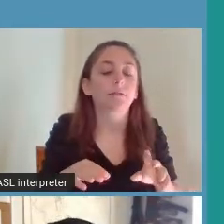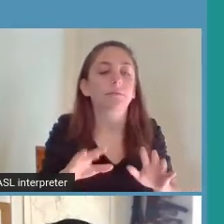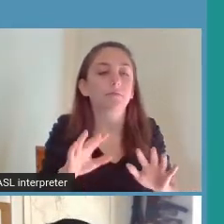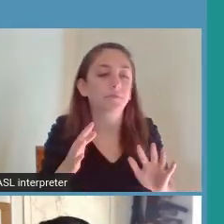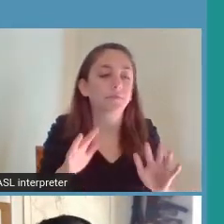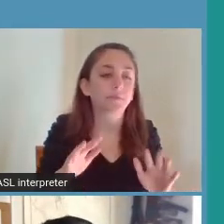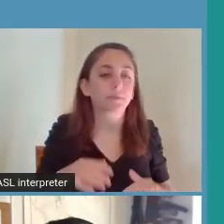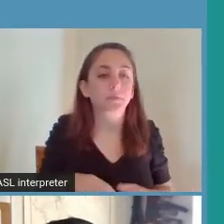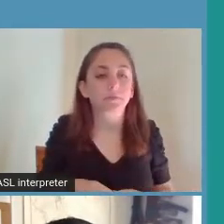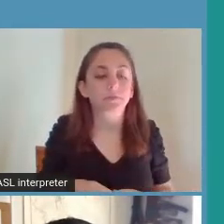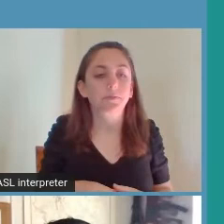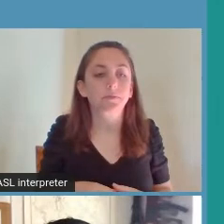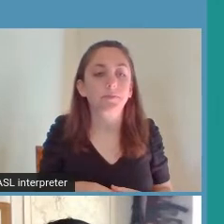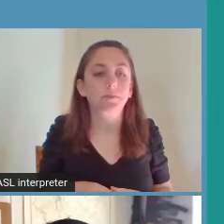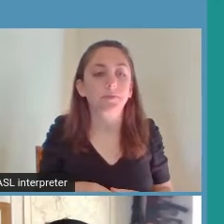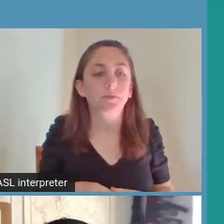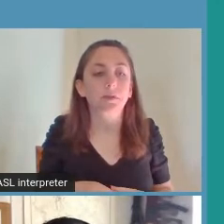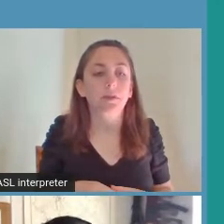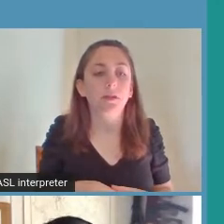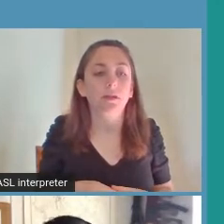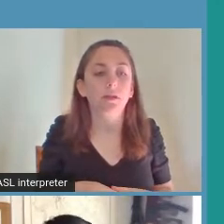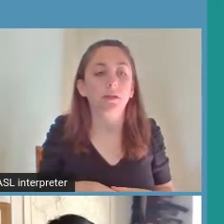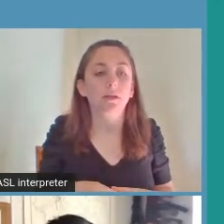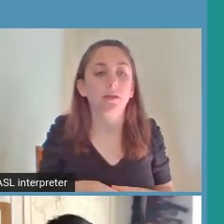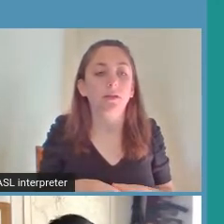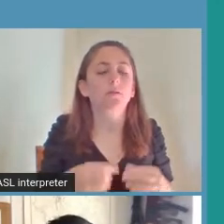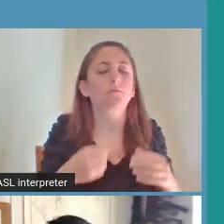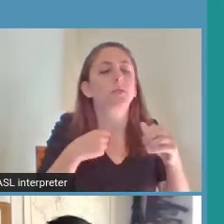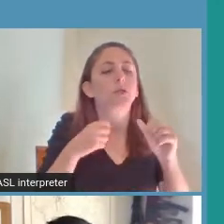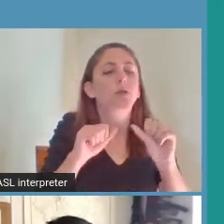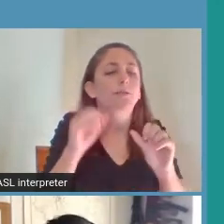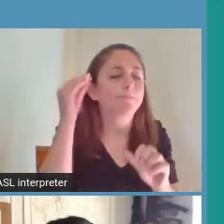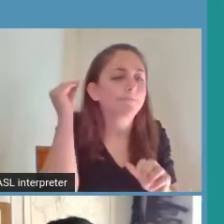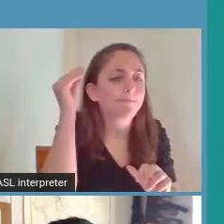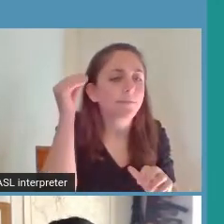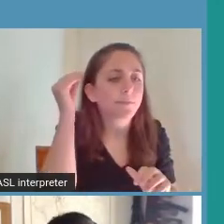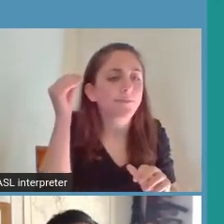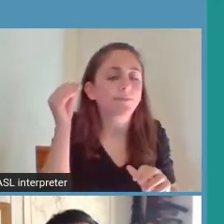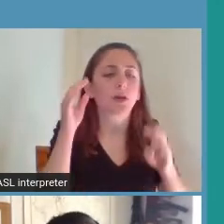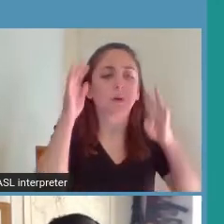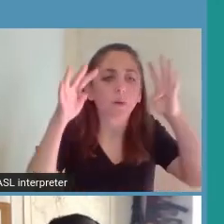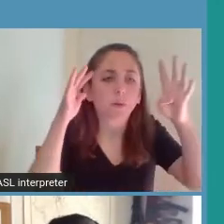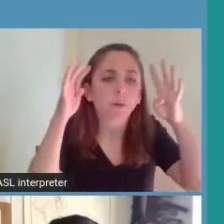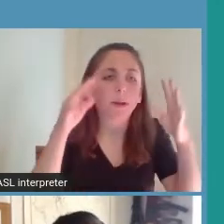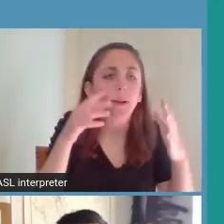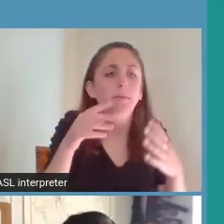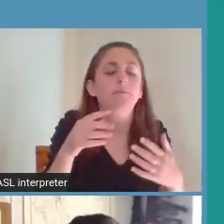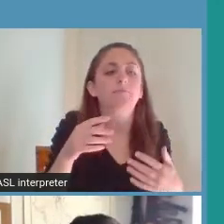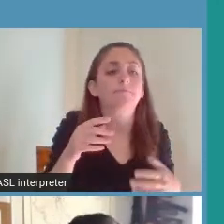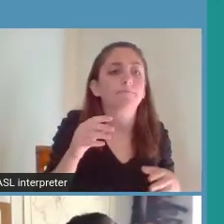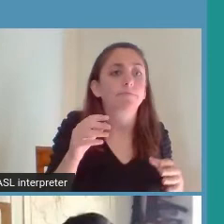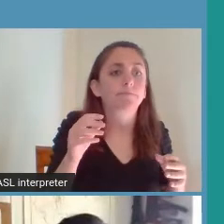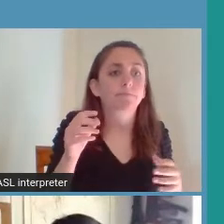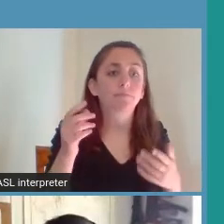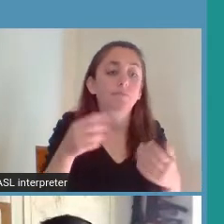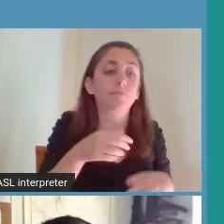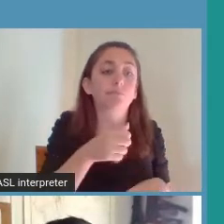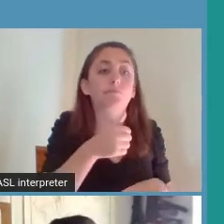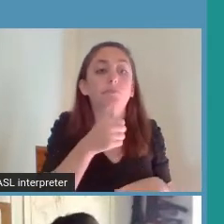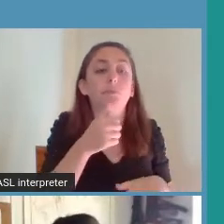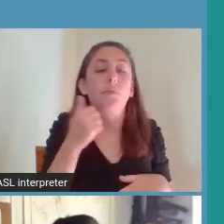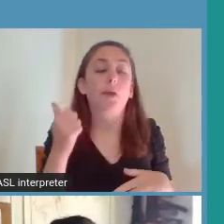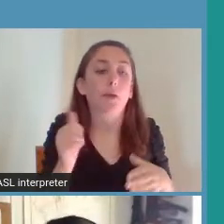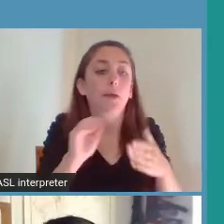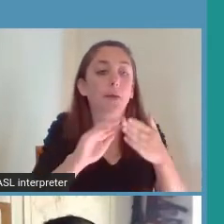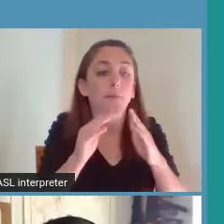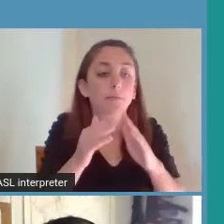deal with. And so I've been trying to think about how to create programming that is community engaging out of the community, and how do we